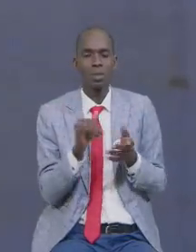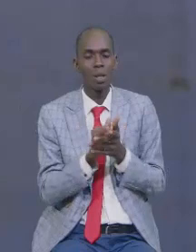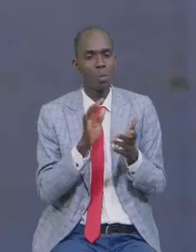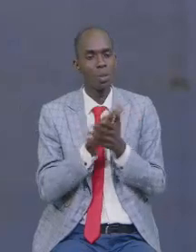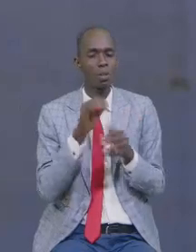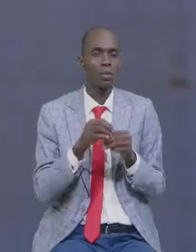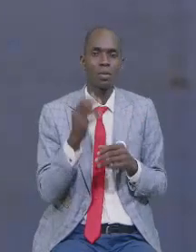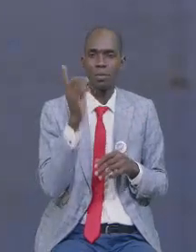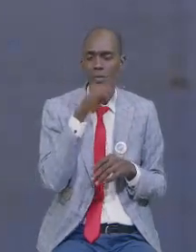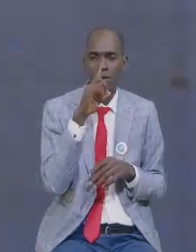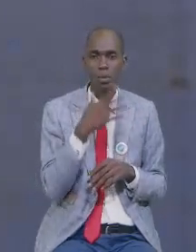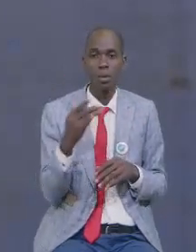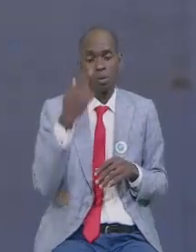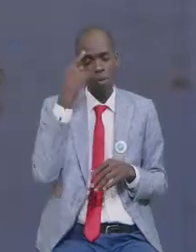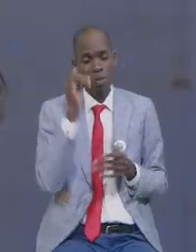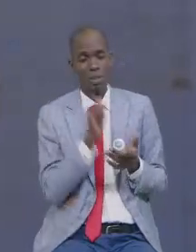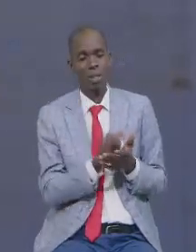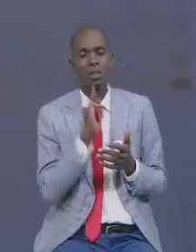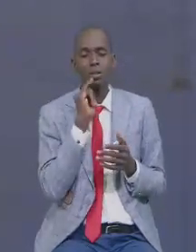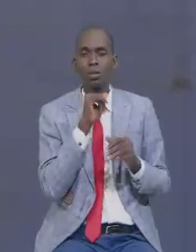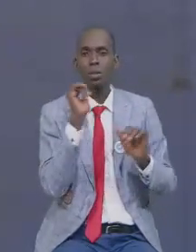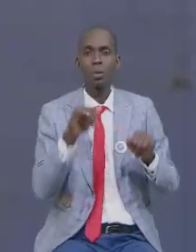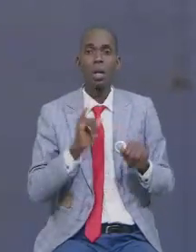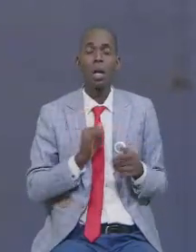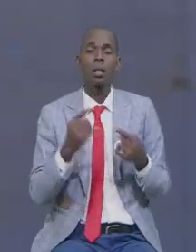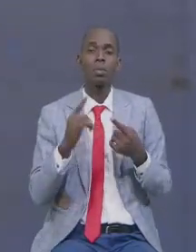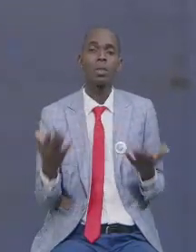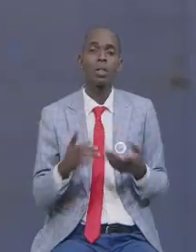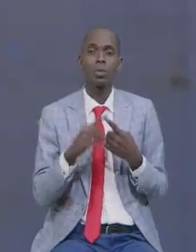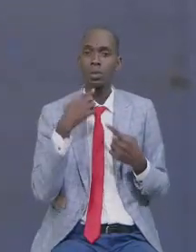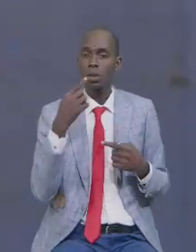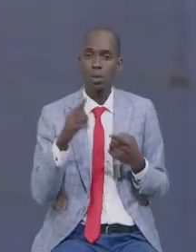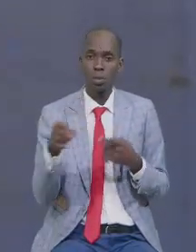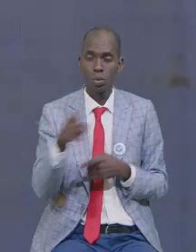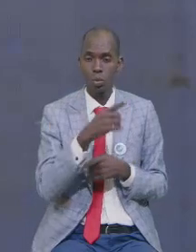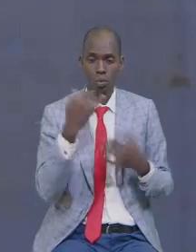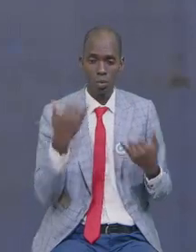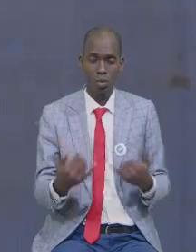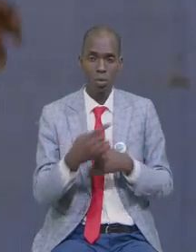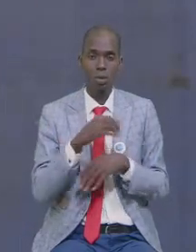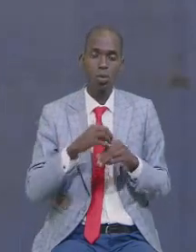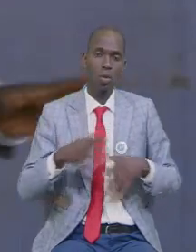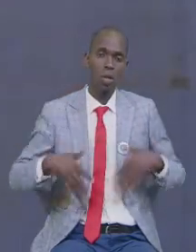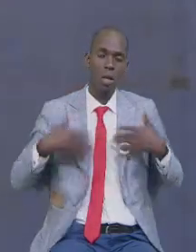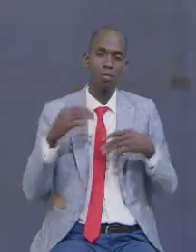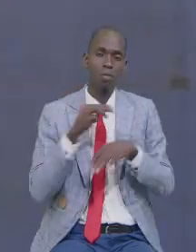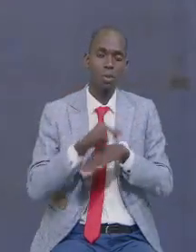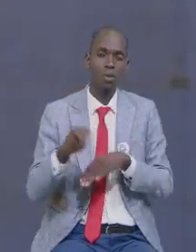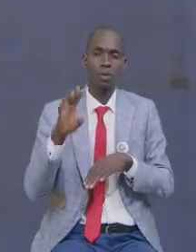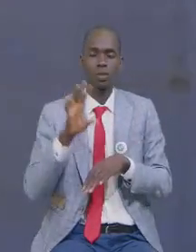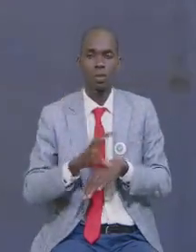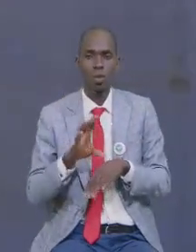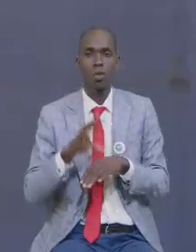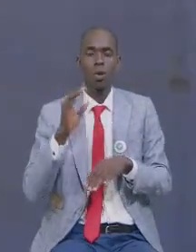is impossible. I came here to declare to you today that in your life, in your ministry, in the church of the last